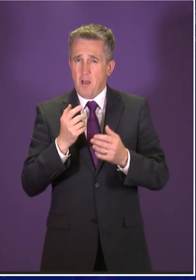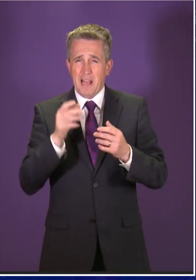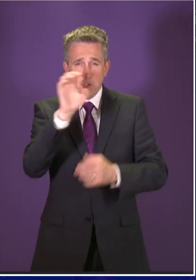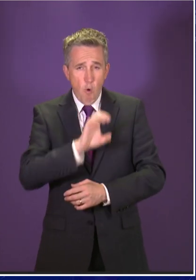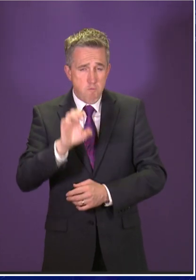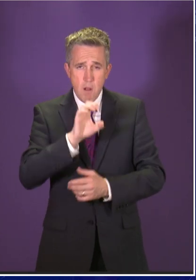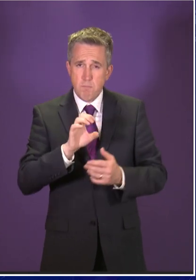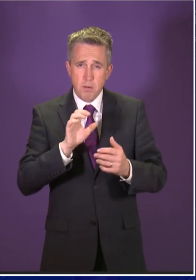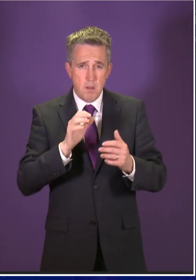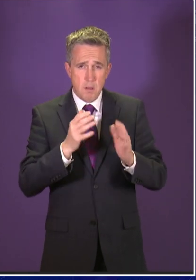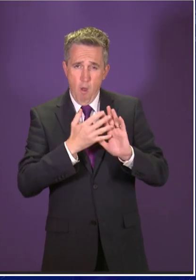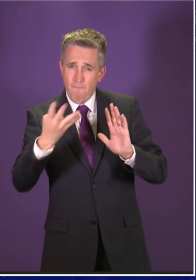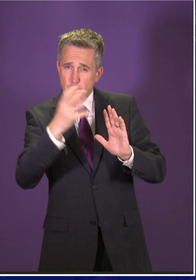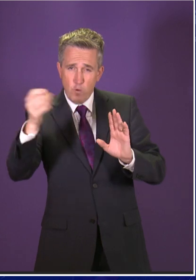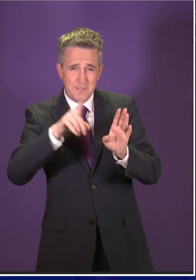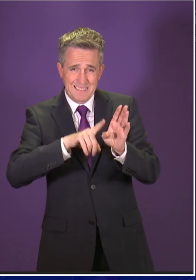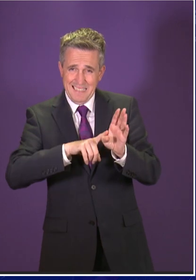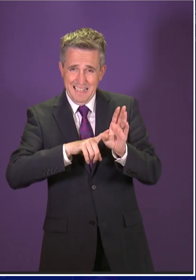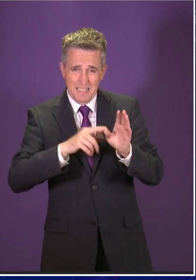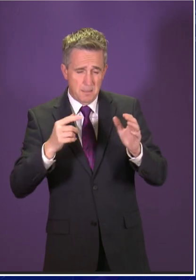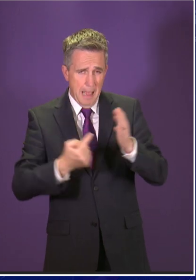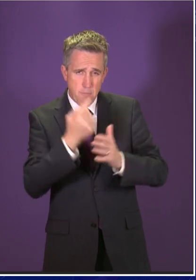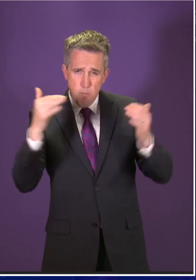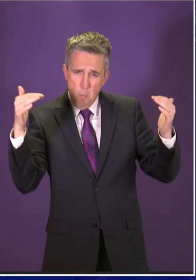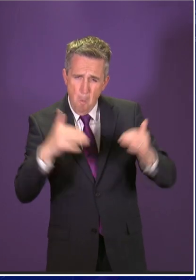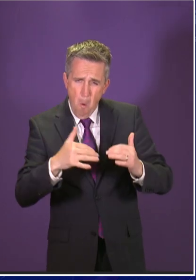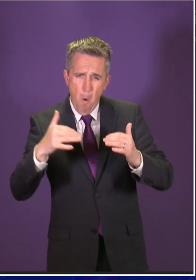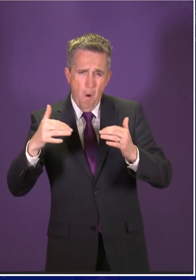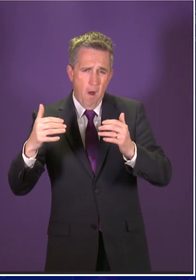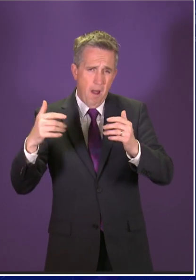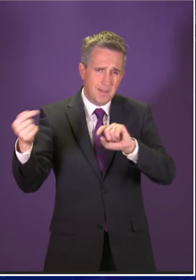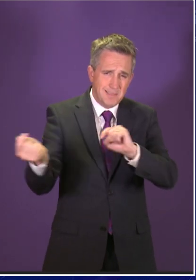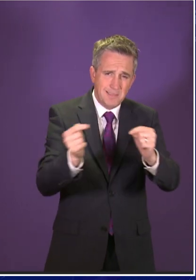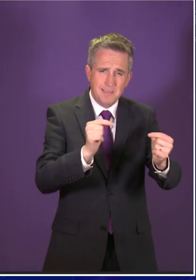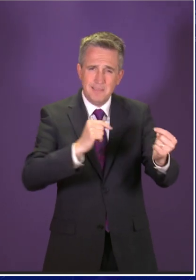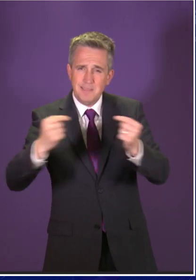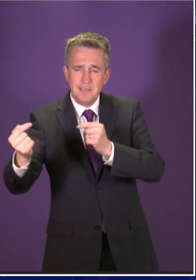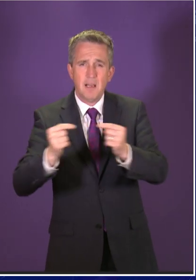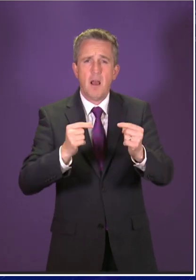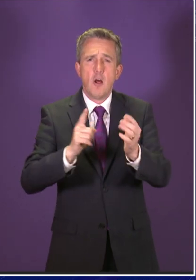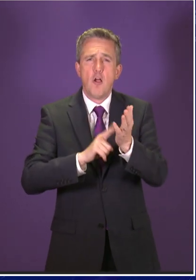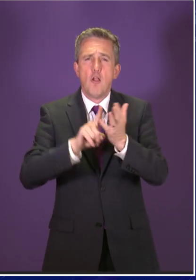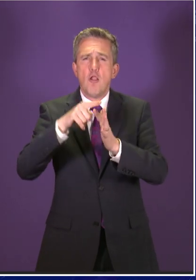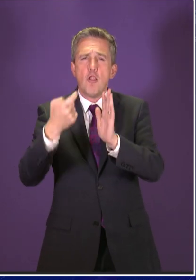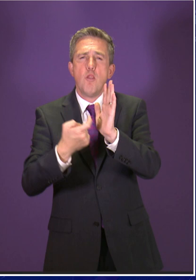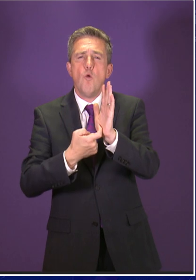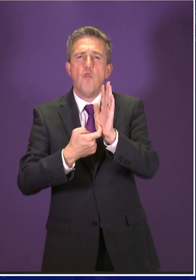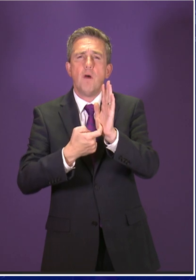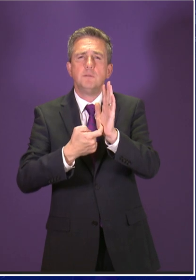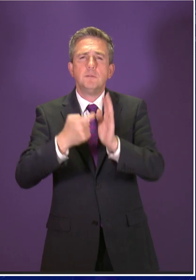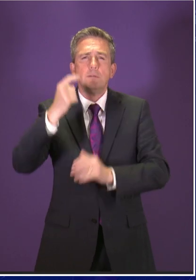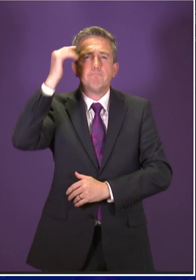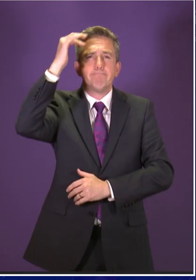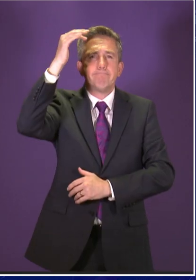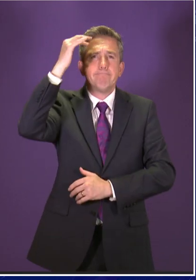institution in Europe over a 400-year period. It produced war after war after war. Luther's insights, for instance, directly produced the